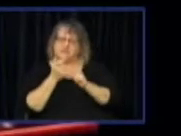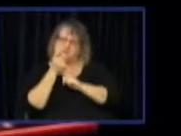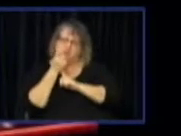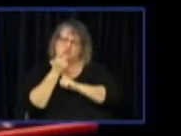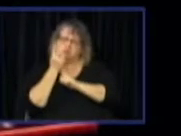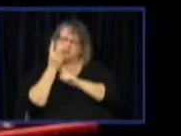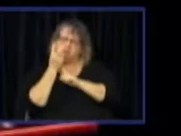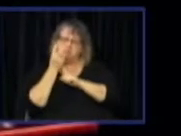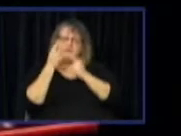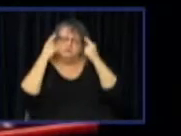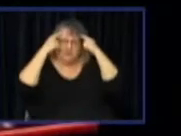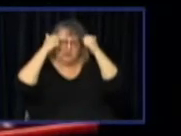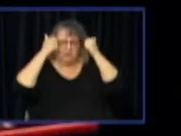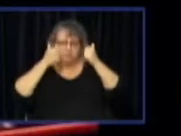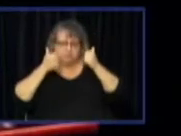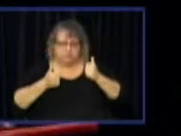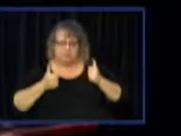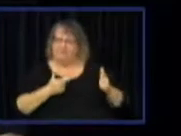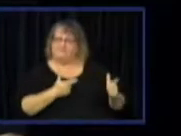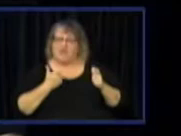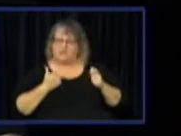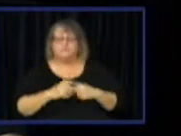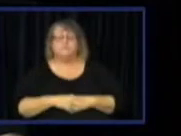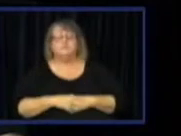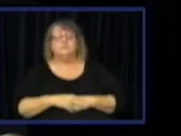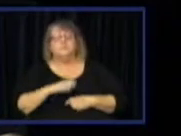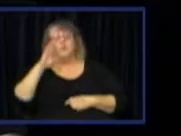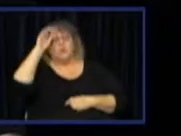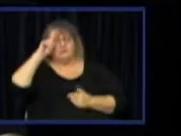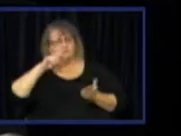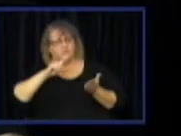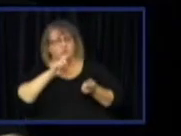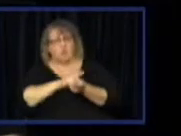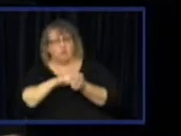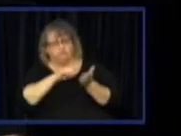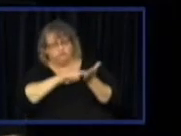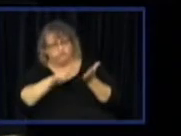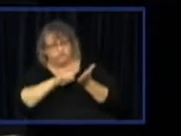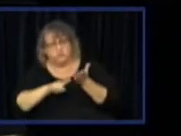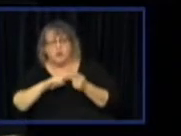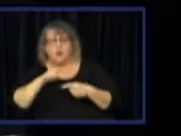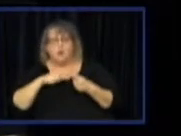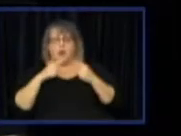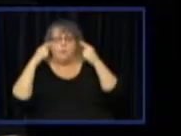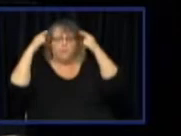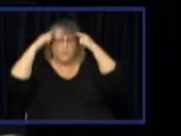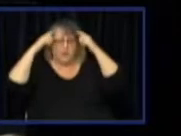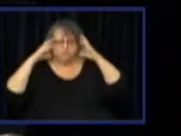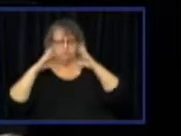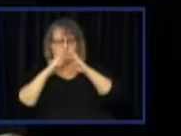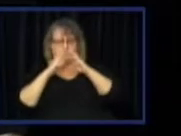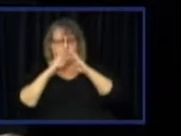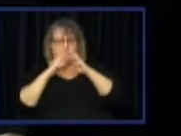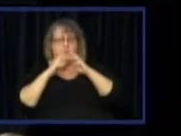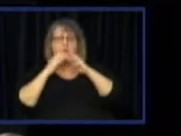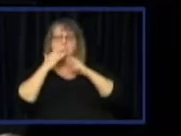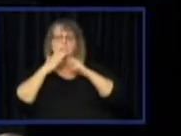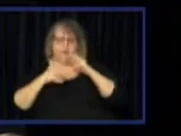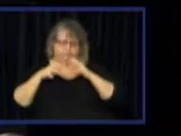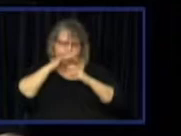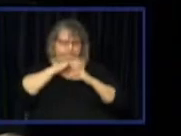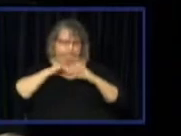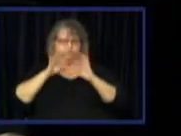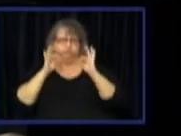flow. And the data is that when you block blood flow to part of the brain, neurons, which are the